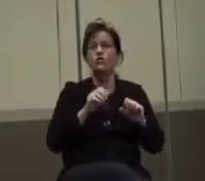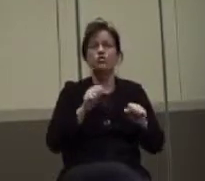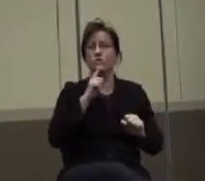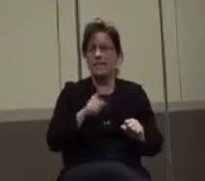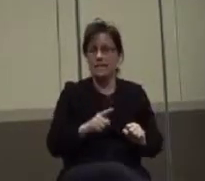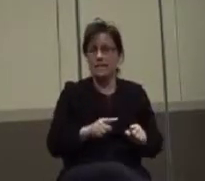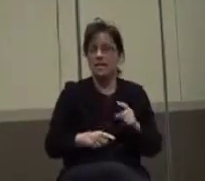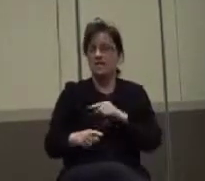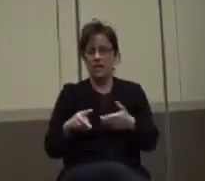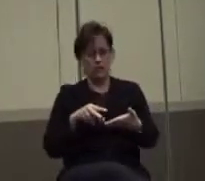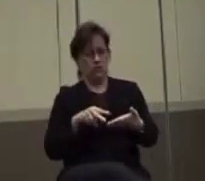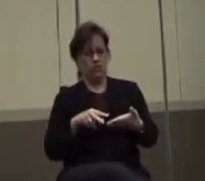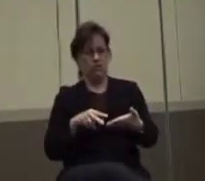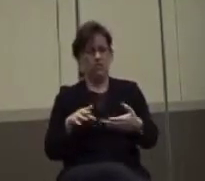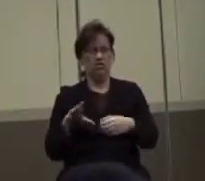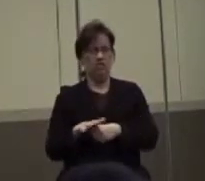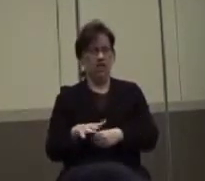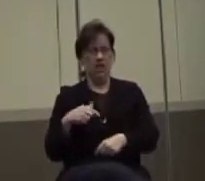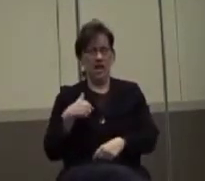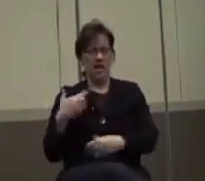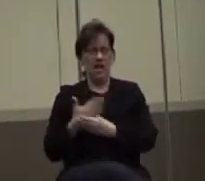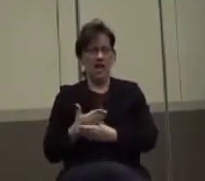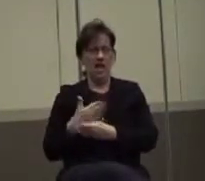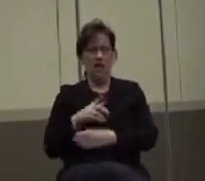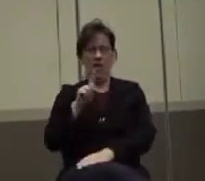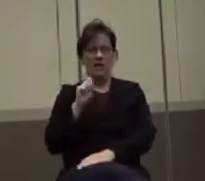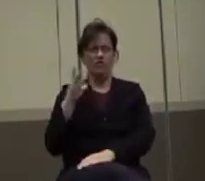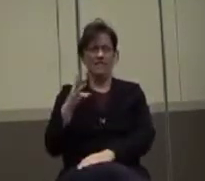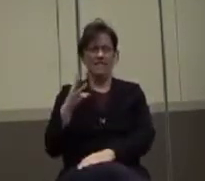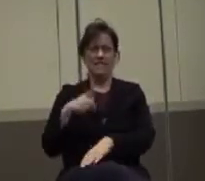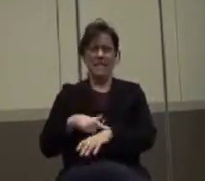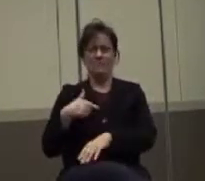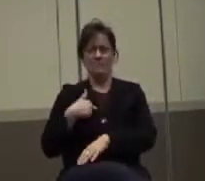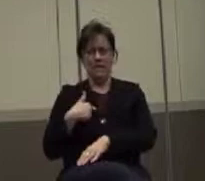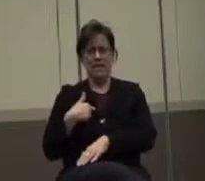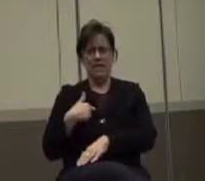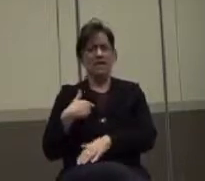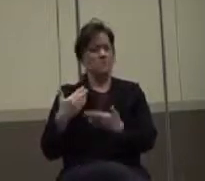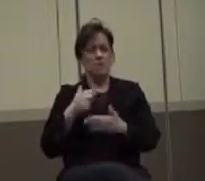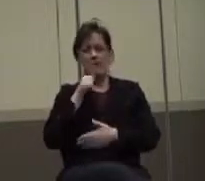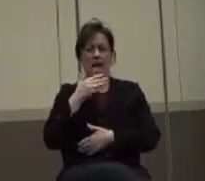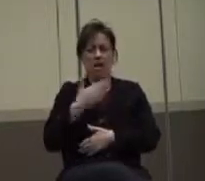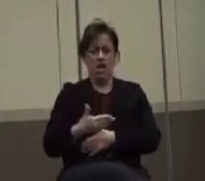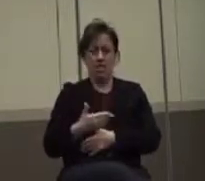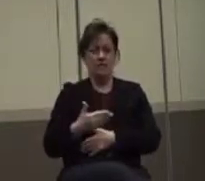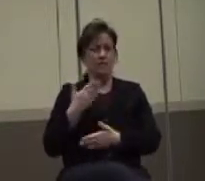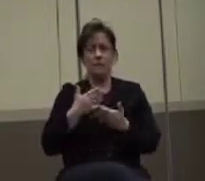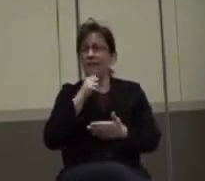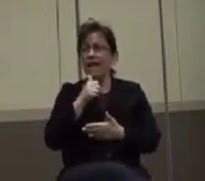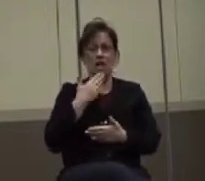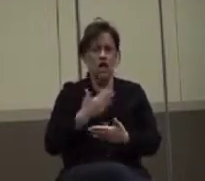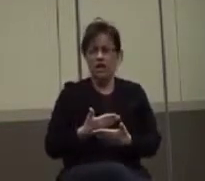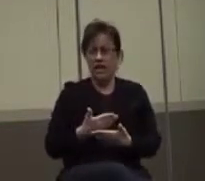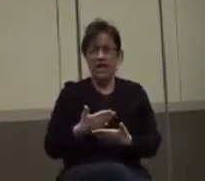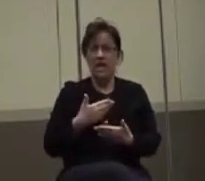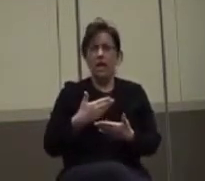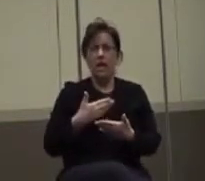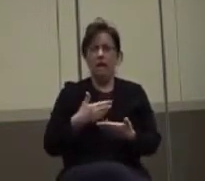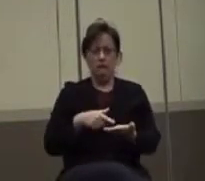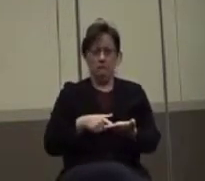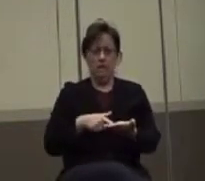I disrupted this class 116 times. Okay, this is probably not good. All right, this is probably not, I'm not putting this down on my resume.